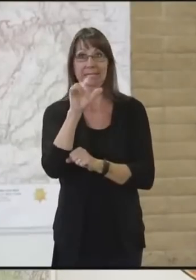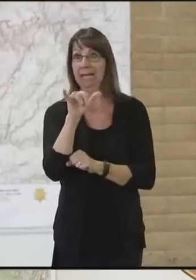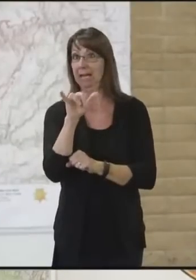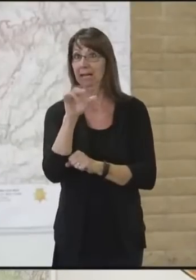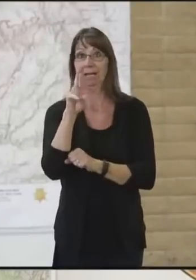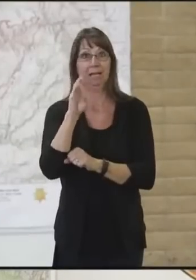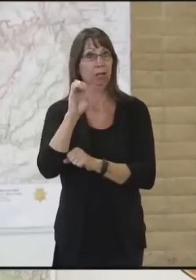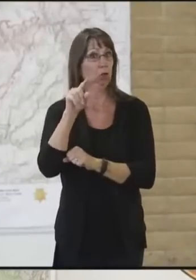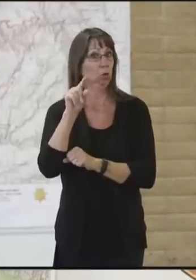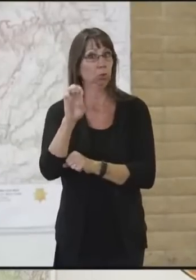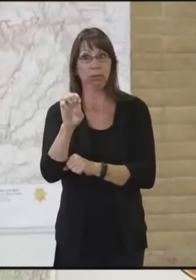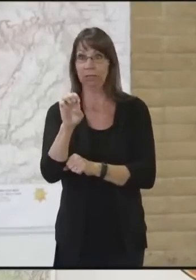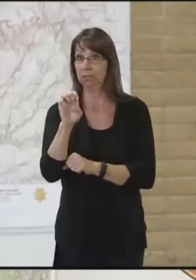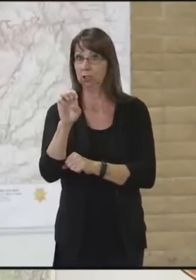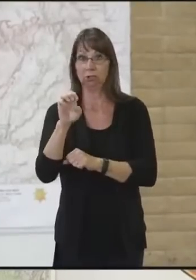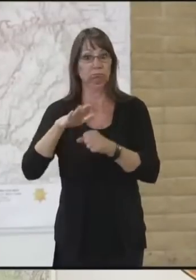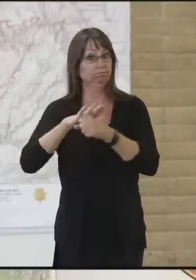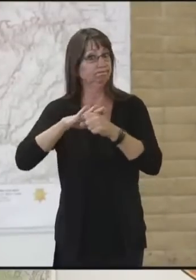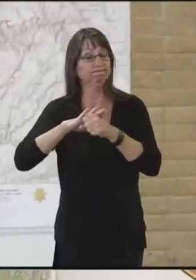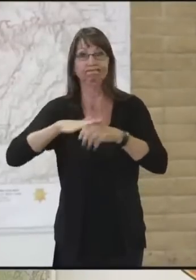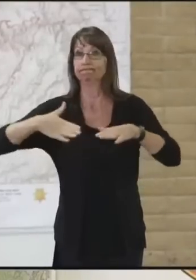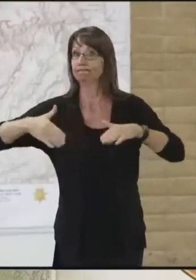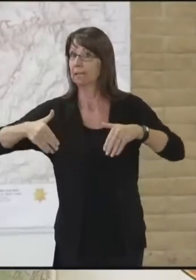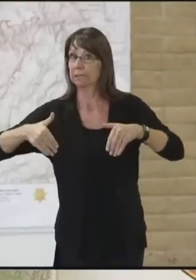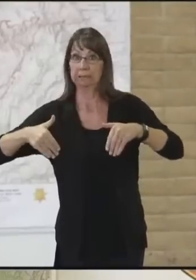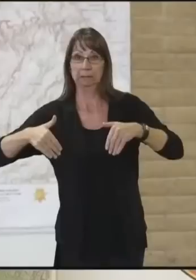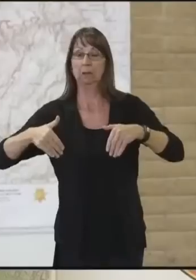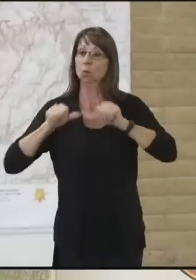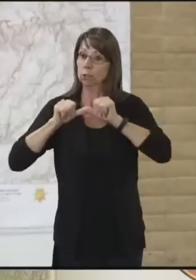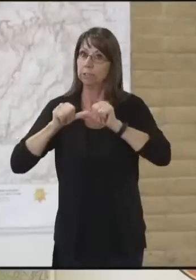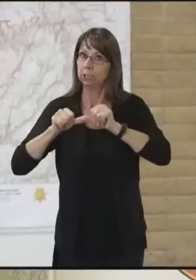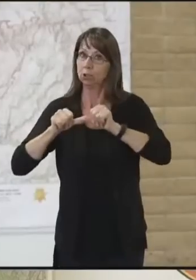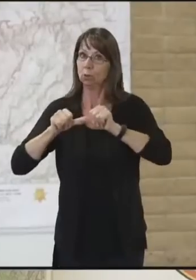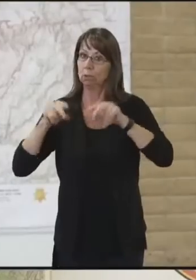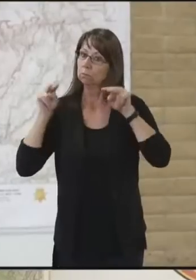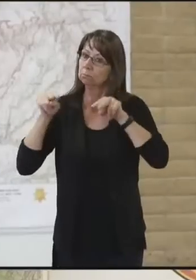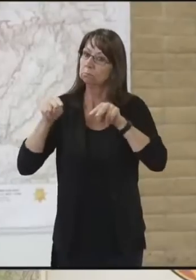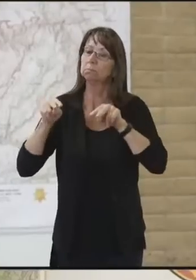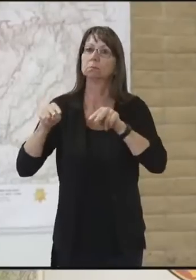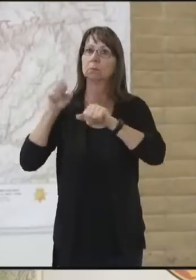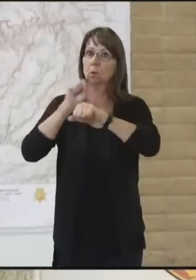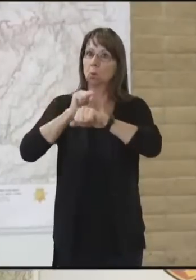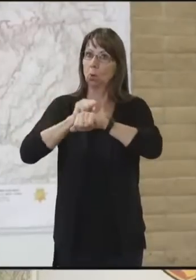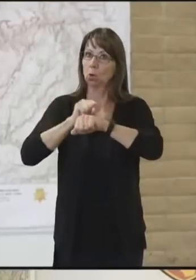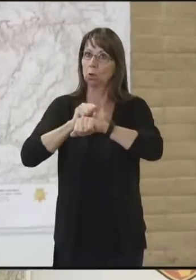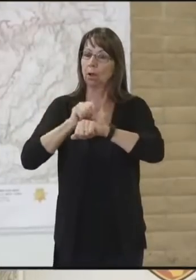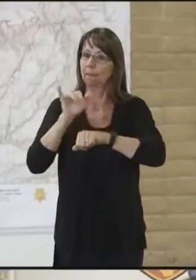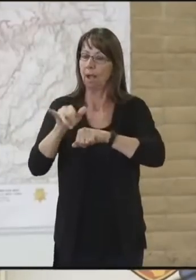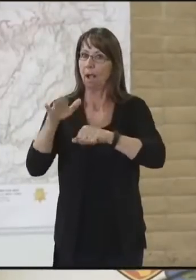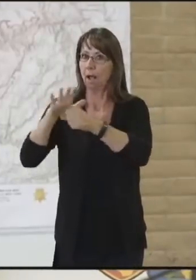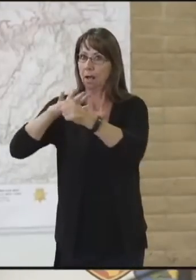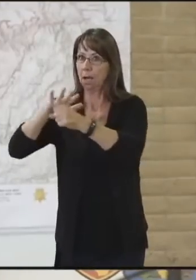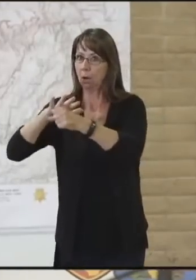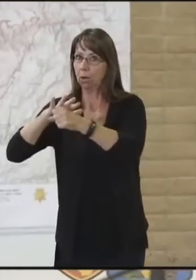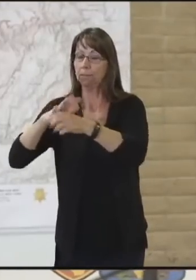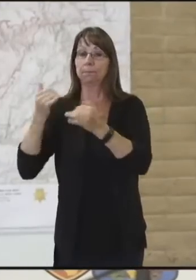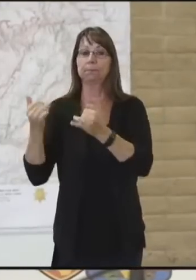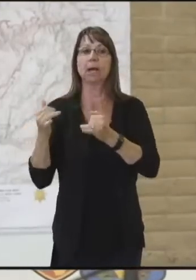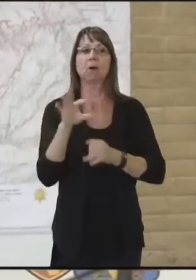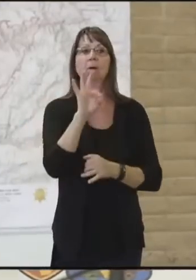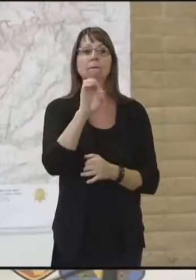that and work on that area through the next operational periods. As we look at Feather